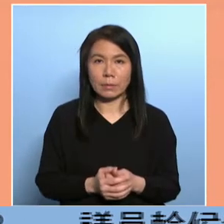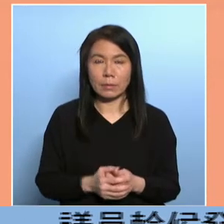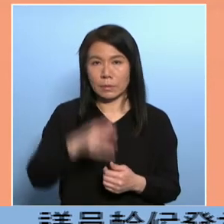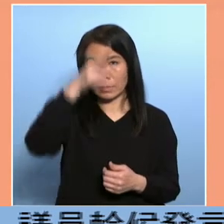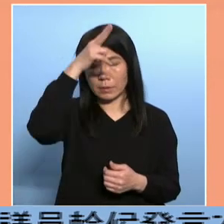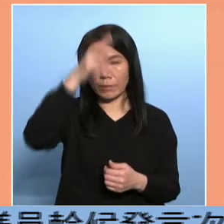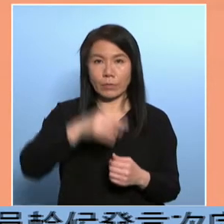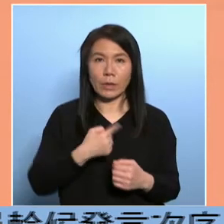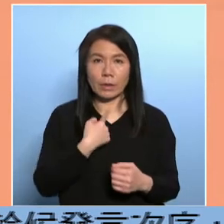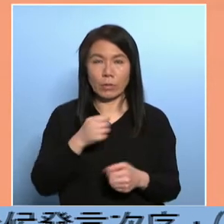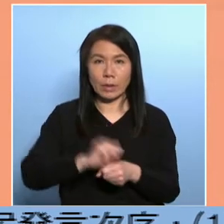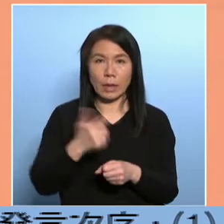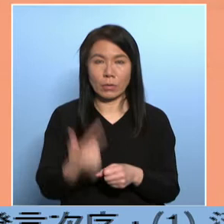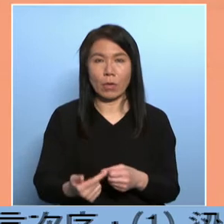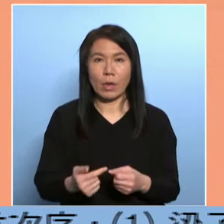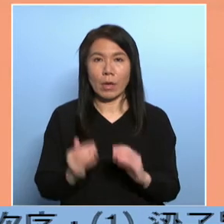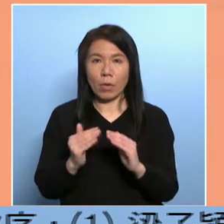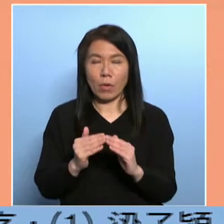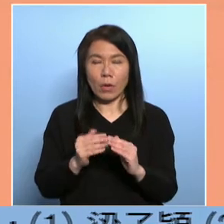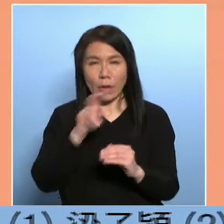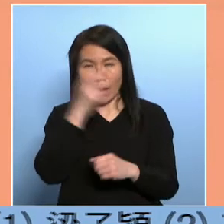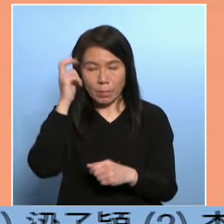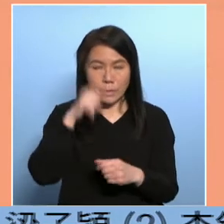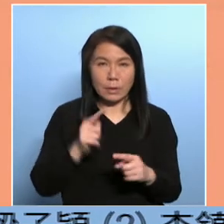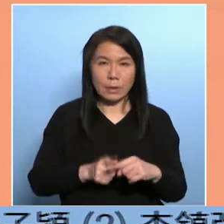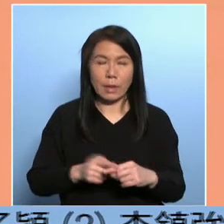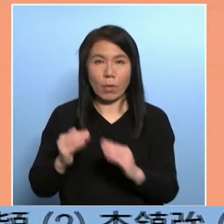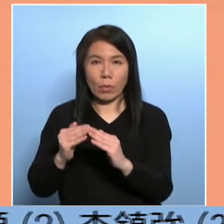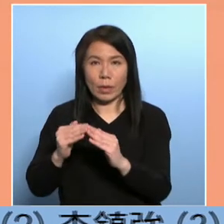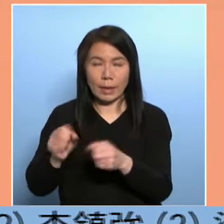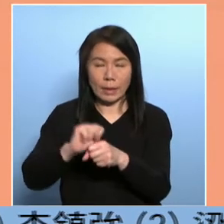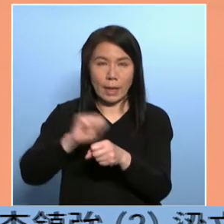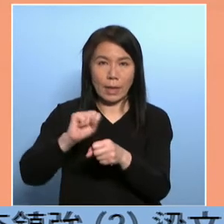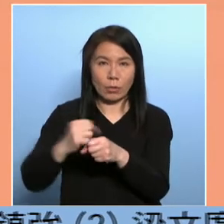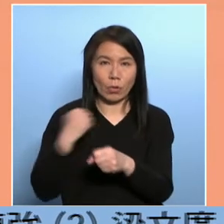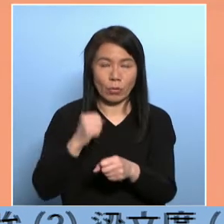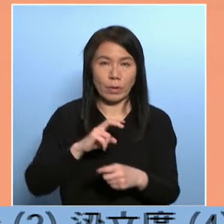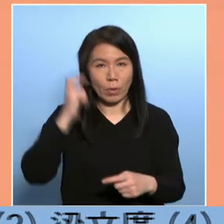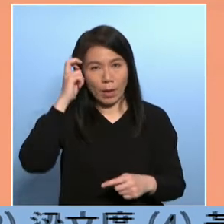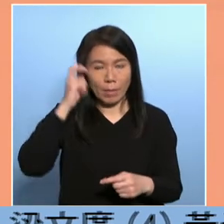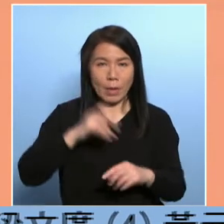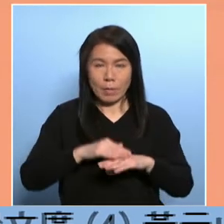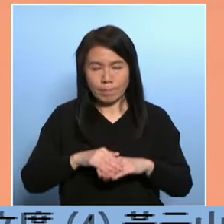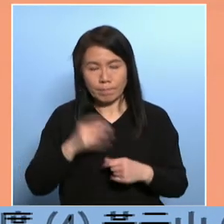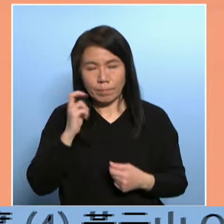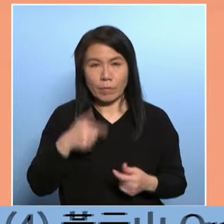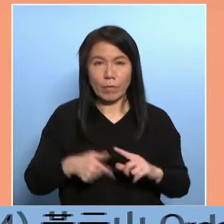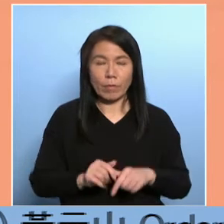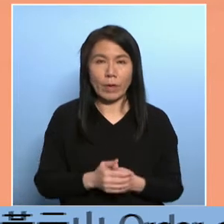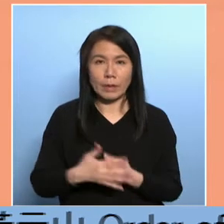fight this epidemic. Now, I must stress that the governments also have forward planning.